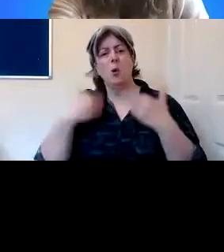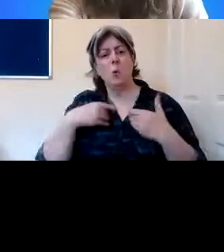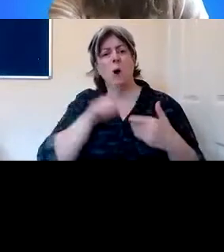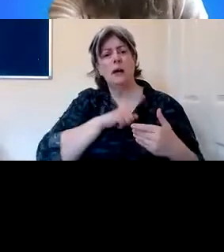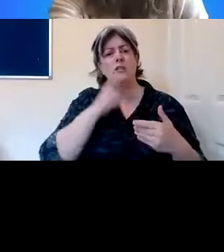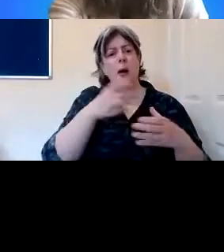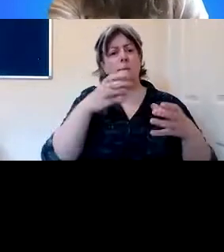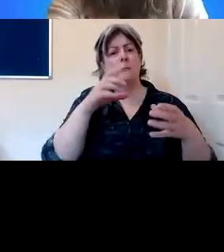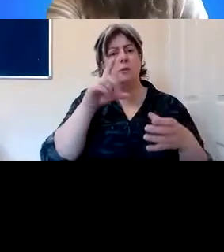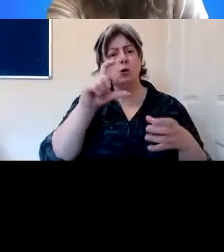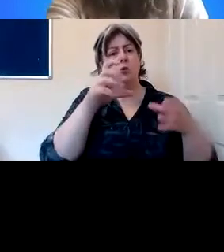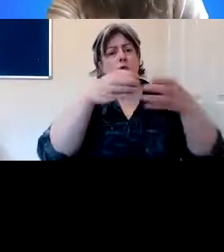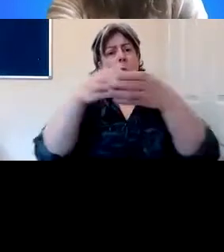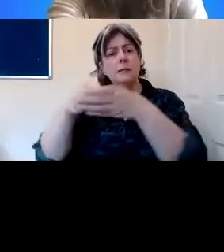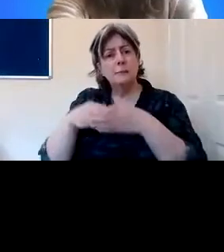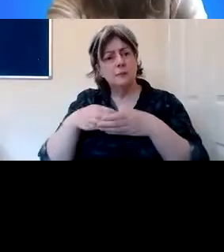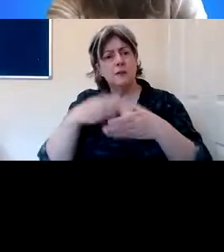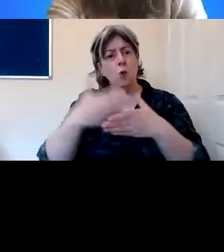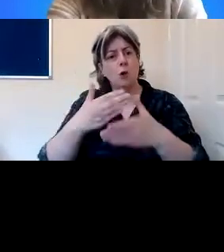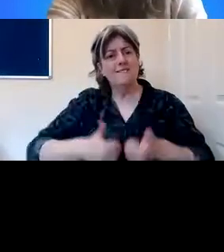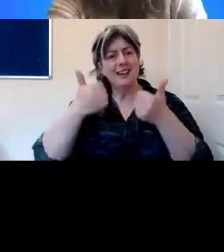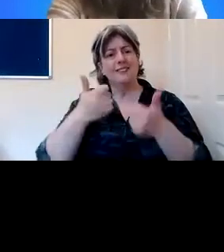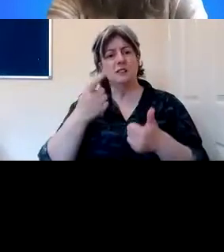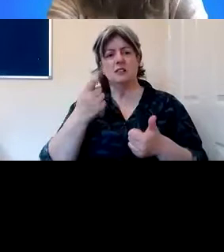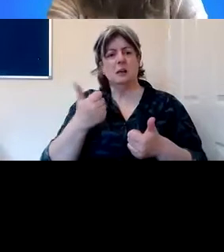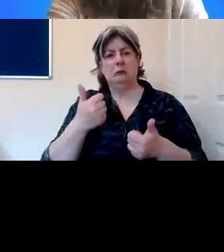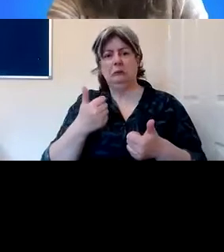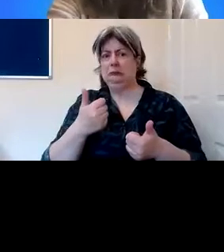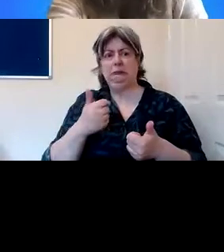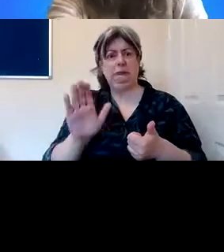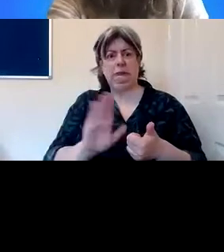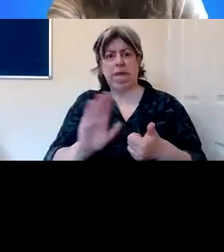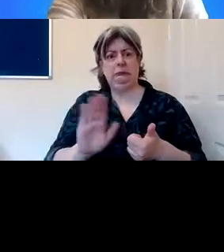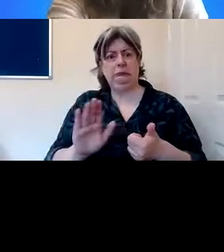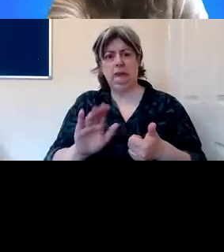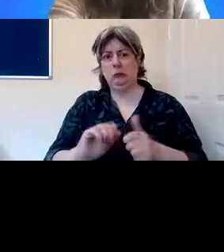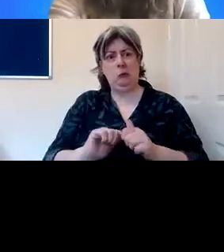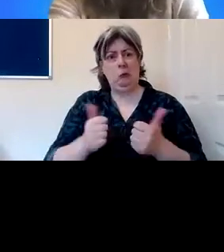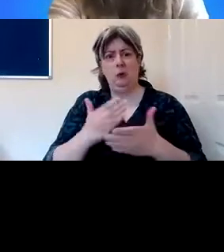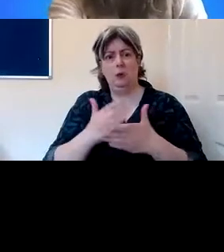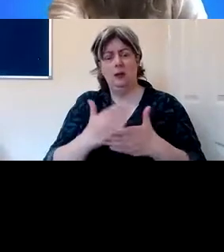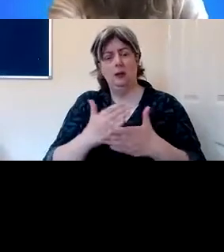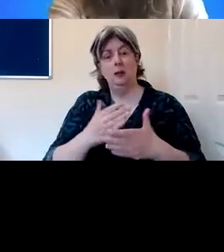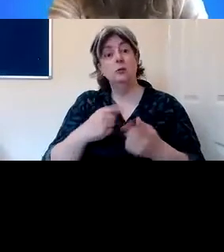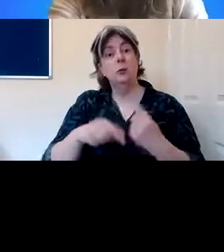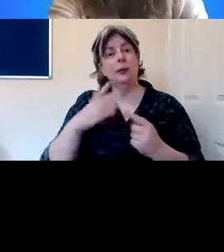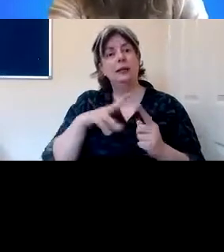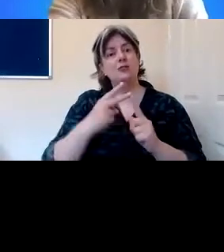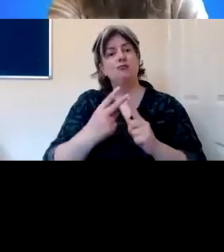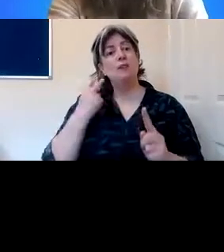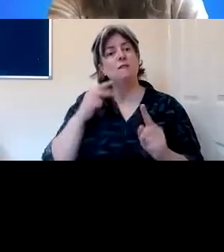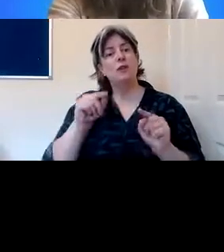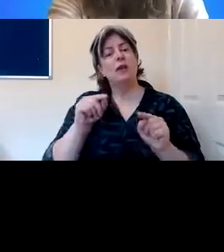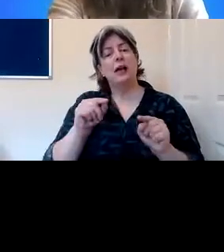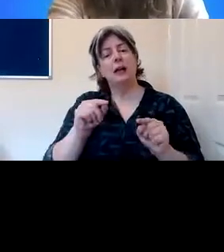of them clearly, to be honest, haven't. So we need to review this, we need to review that, and we also need to review, you know, how the role of